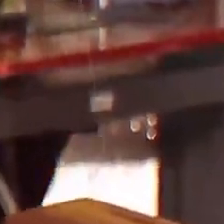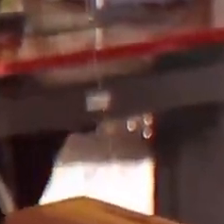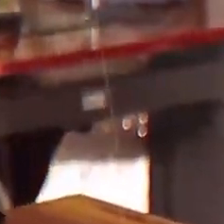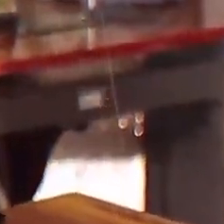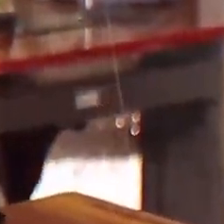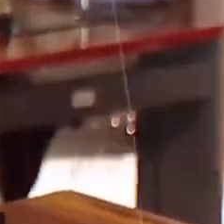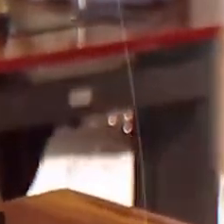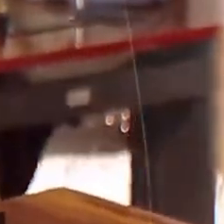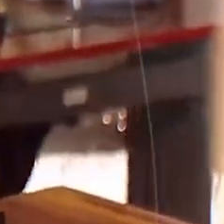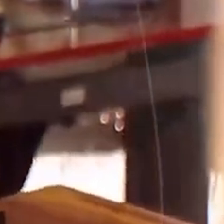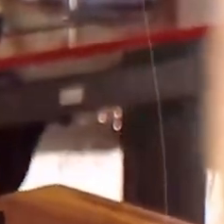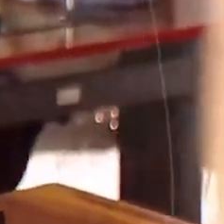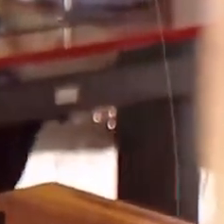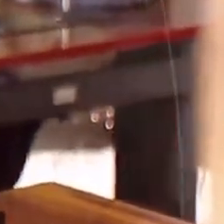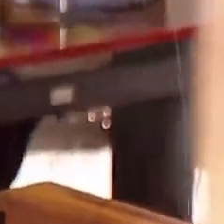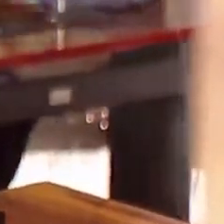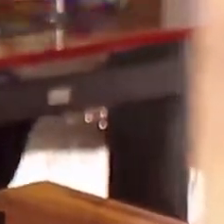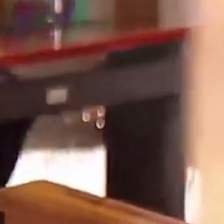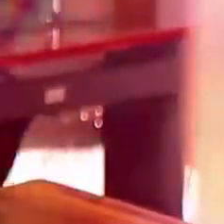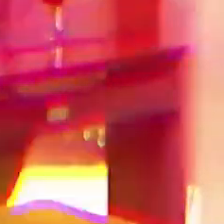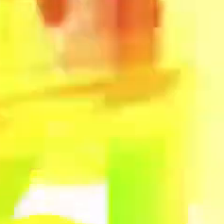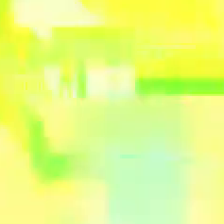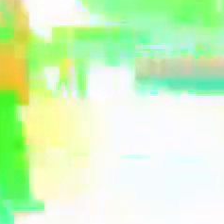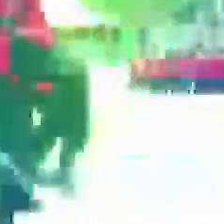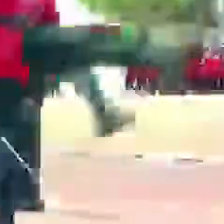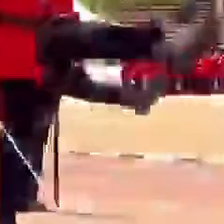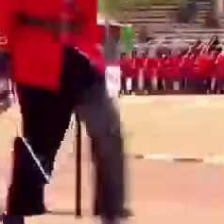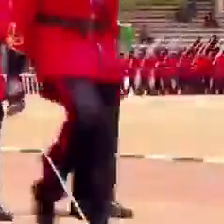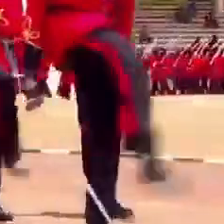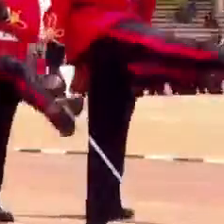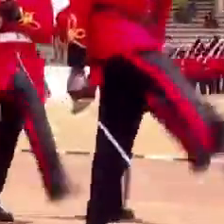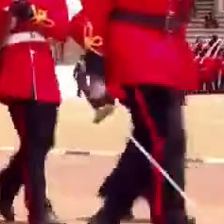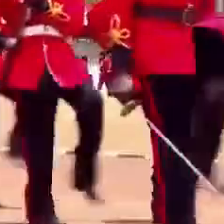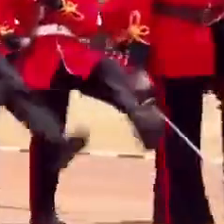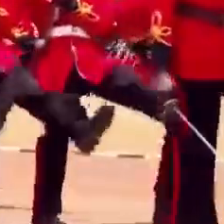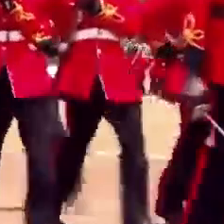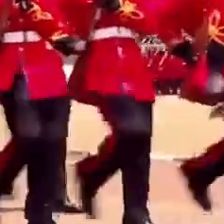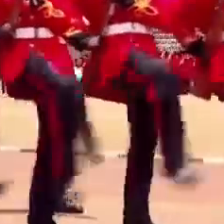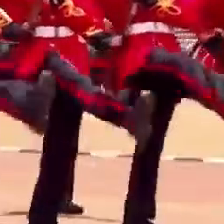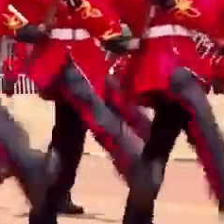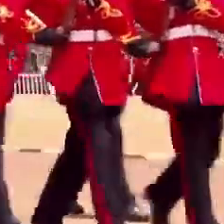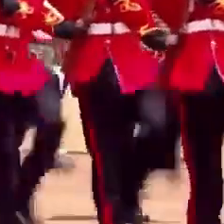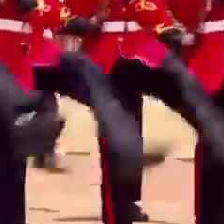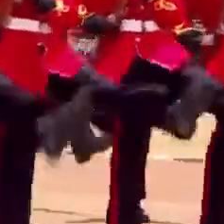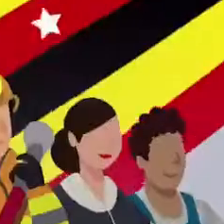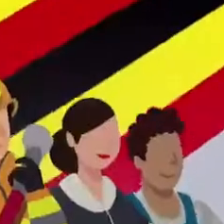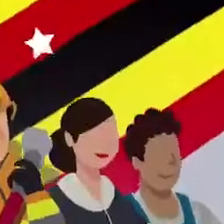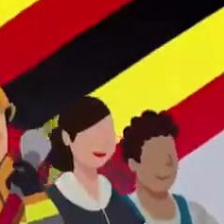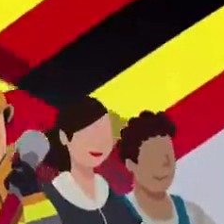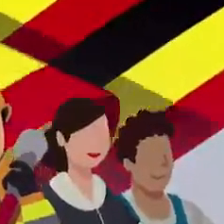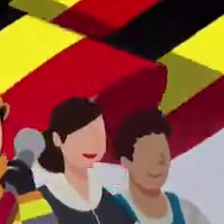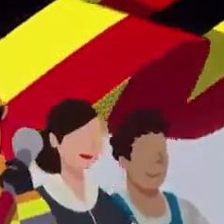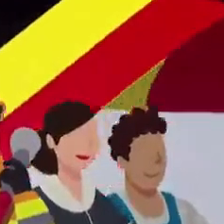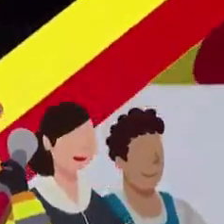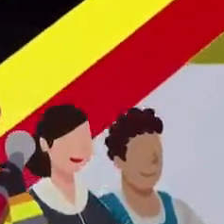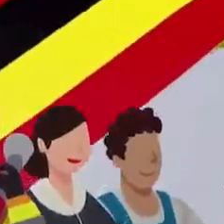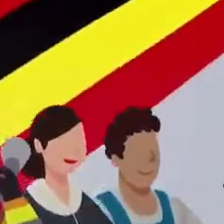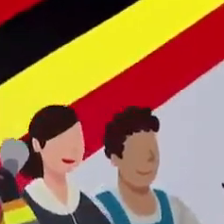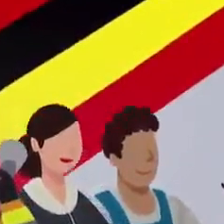a pat on the back for all your success. Join us for the live celebrations on Monday,